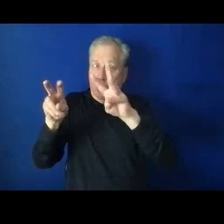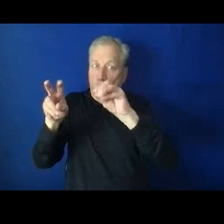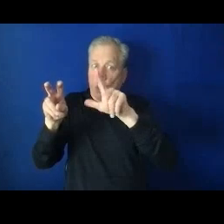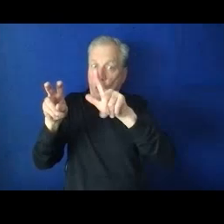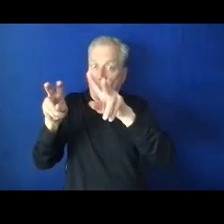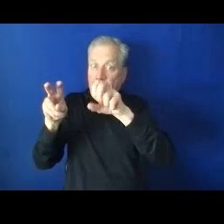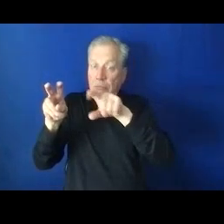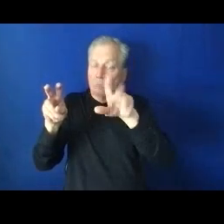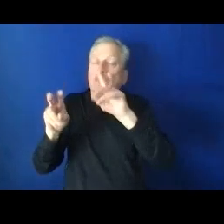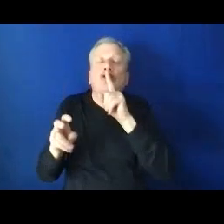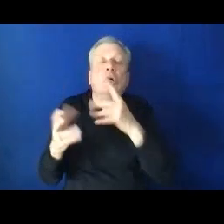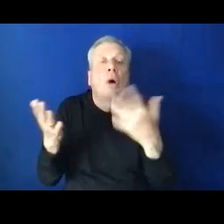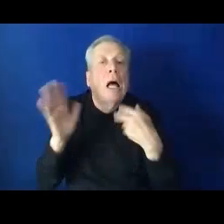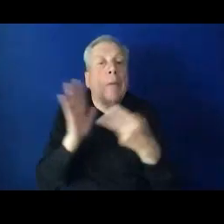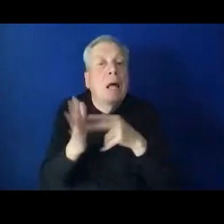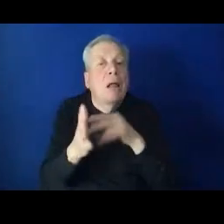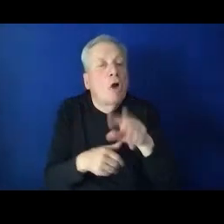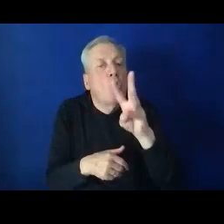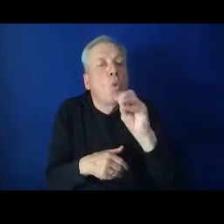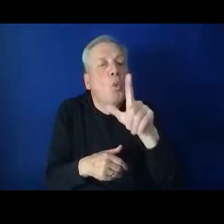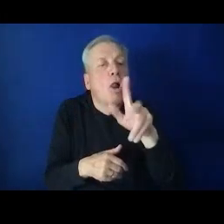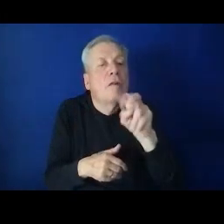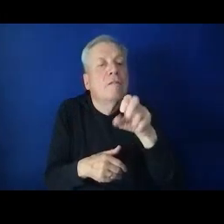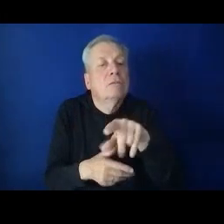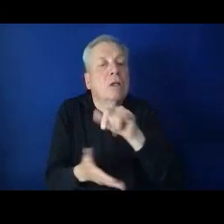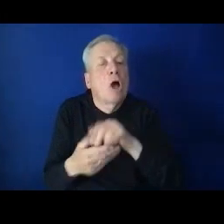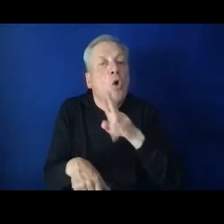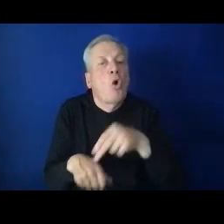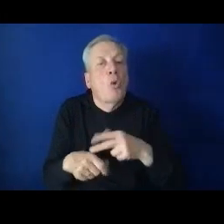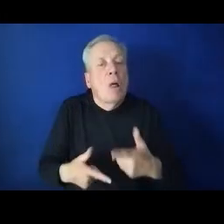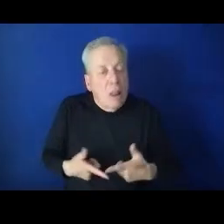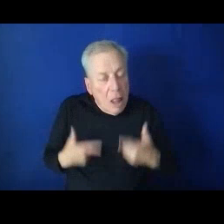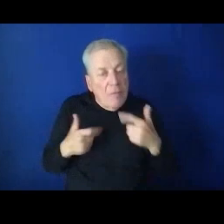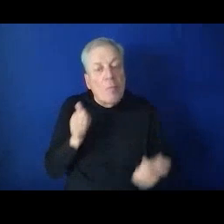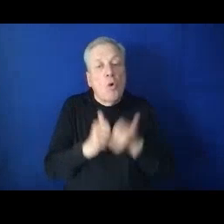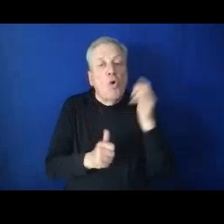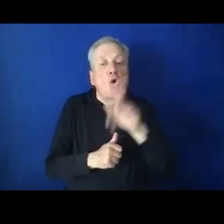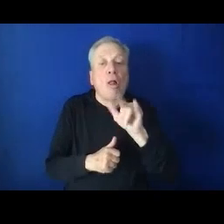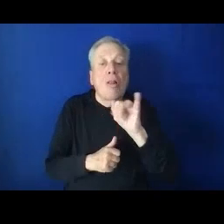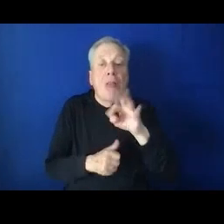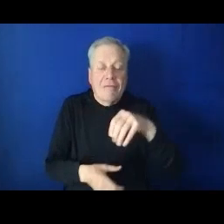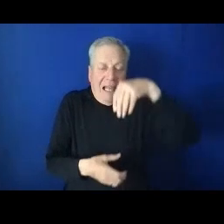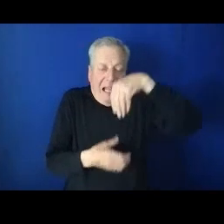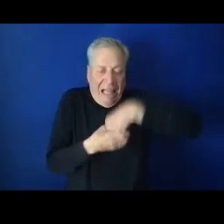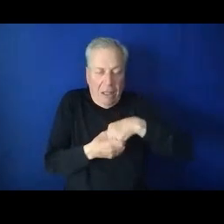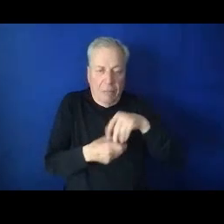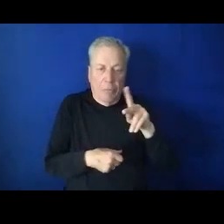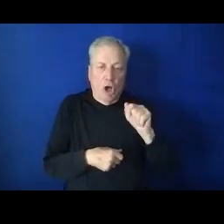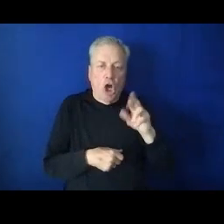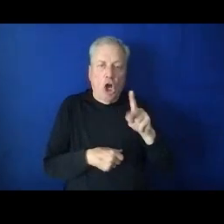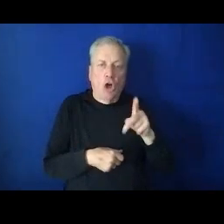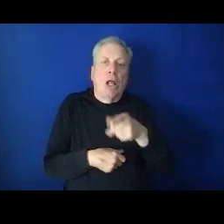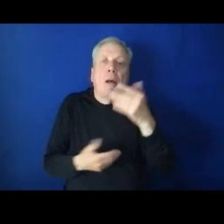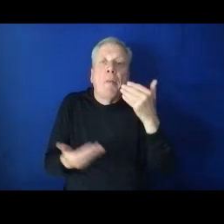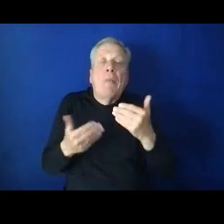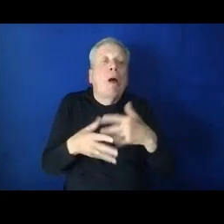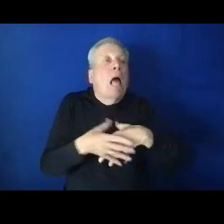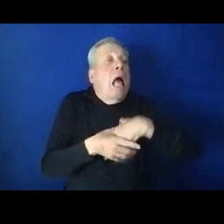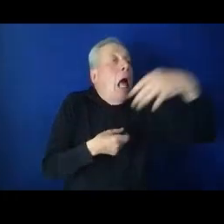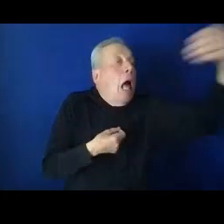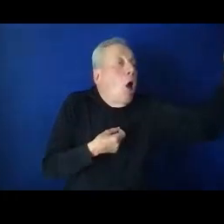I mean wolves that normally live the majority of their life inside the park. They may exit the park